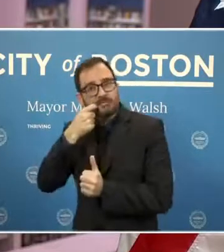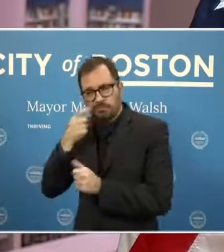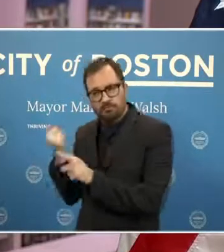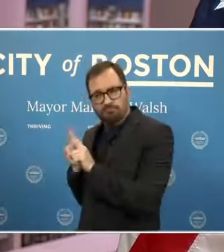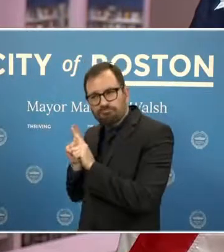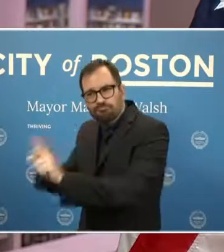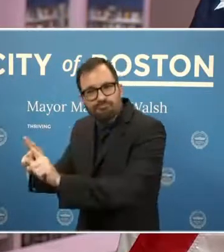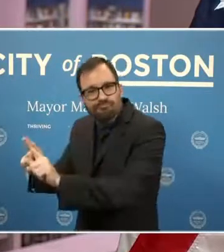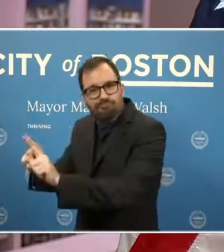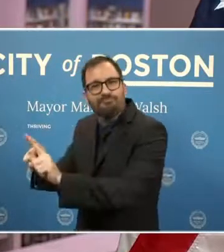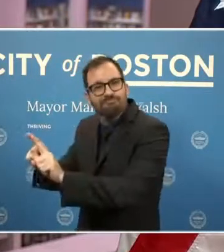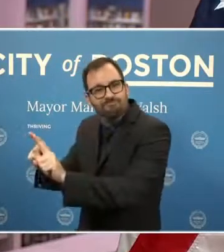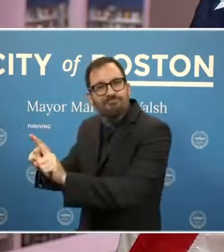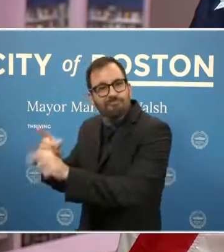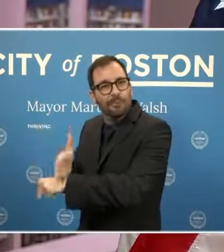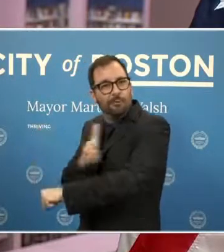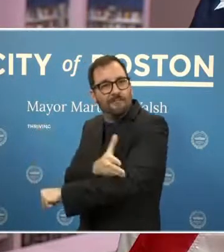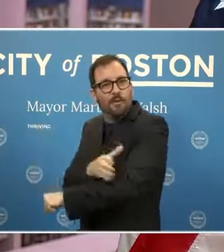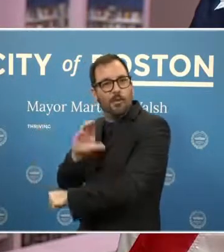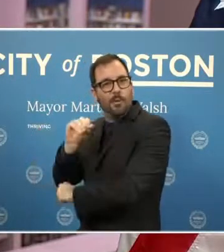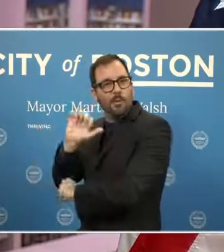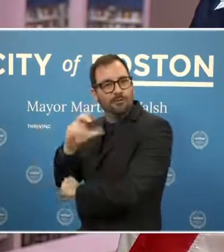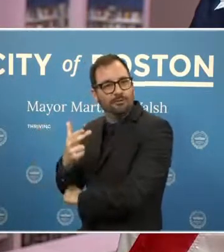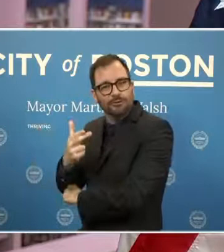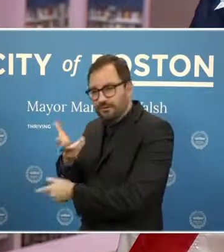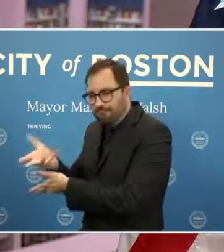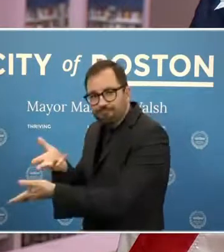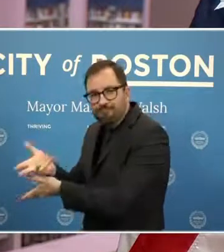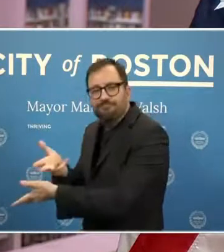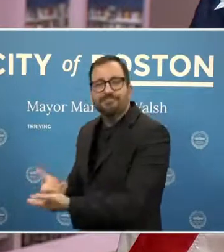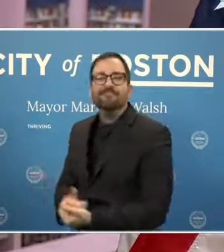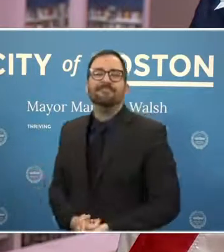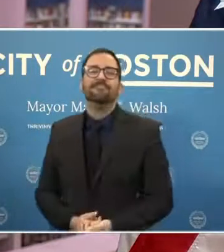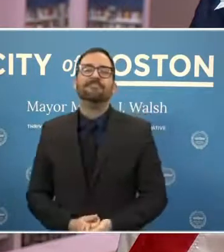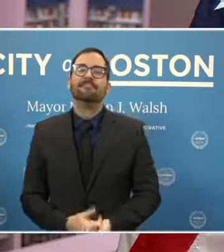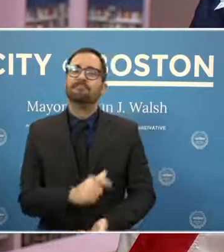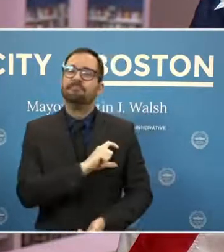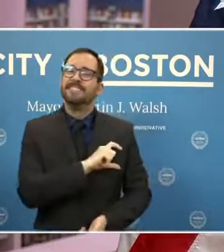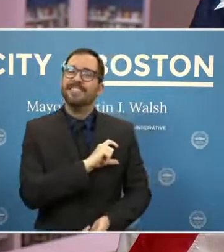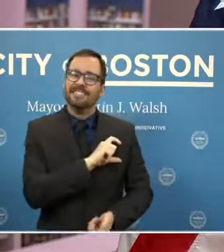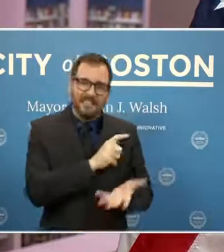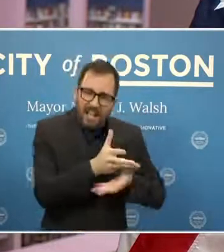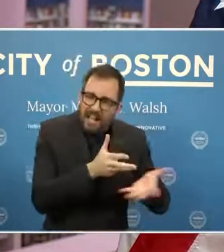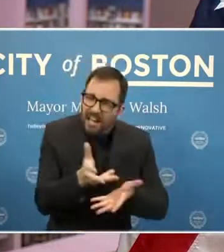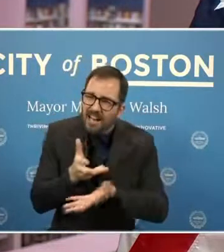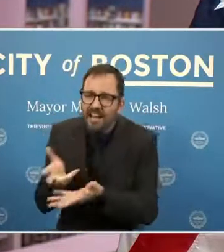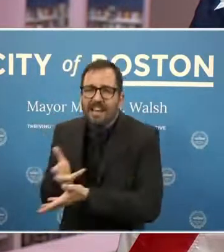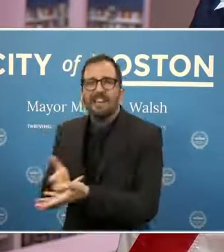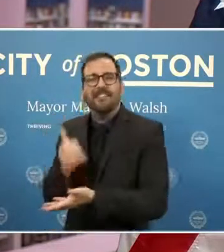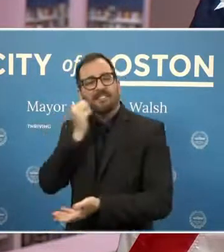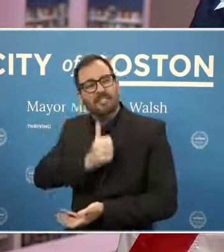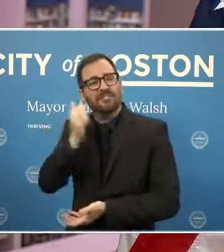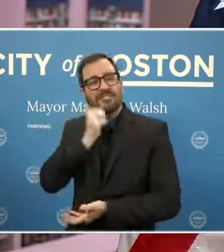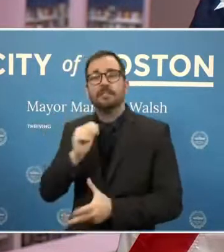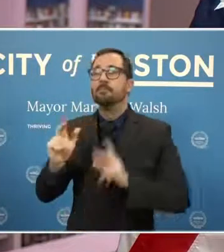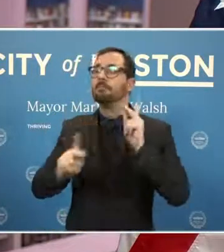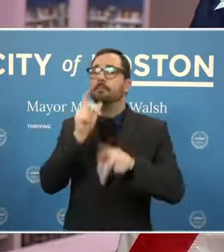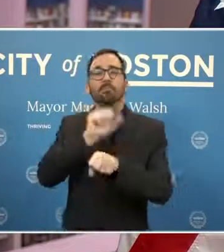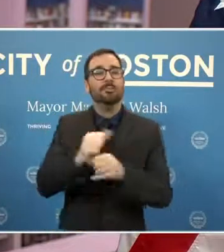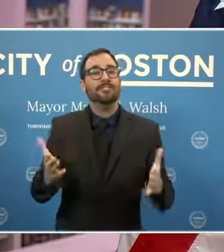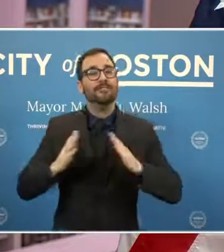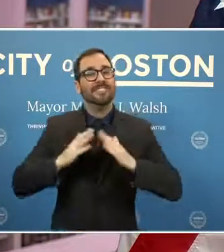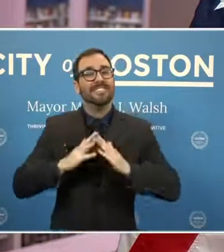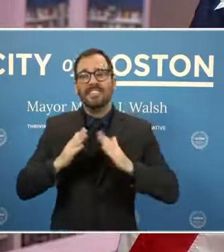and city employees answered the call day after day. Residents stepped up to help each other in thousands of different ways.